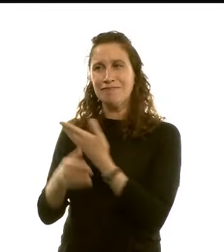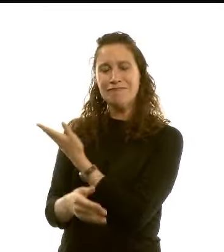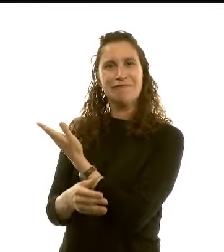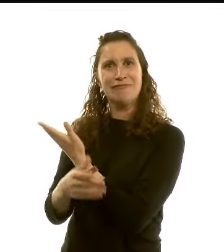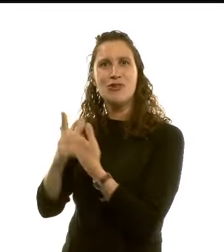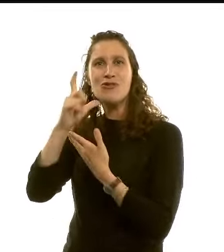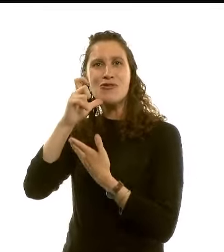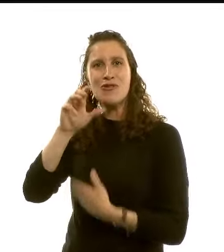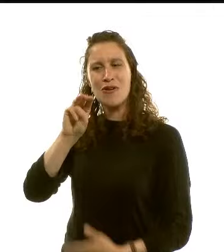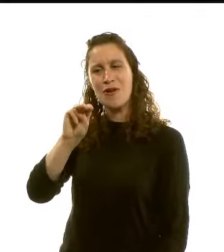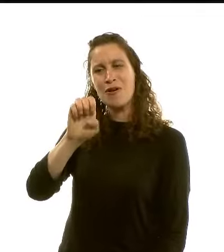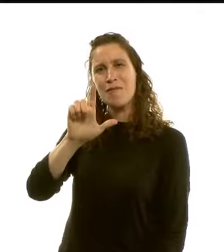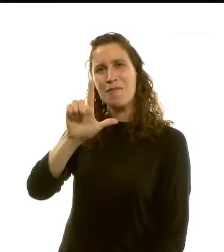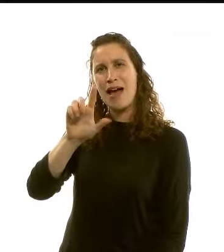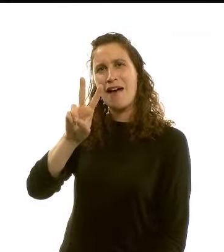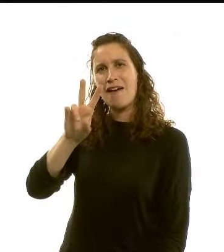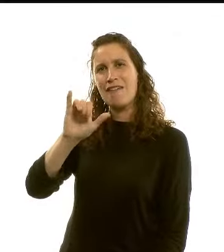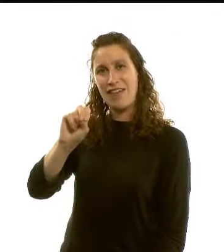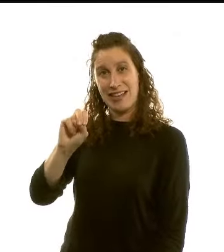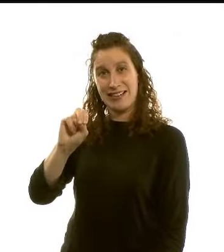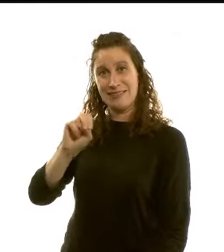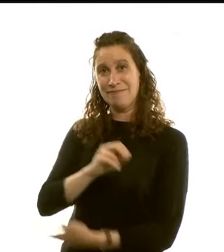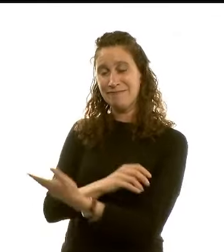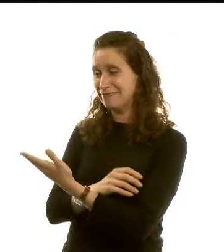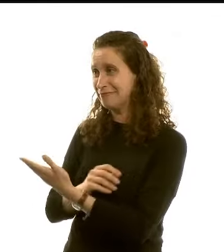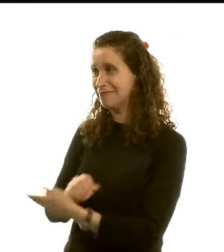fabulous Melvin O'Doon. Melvin!